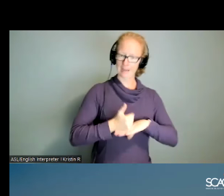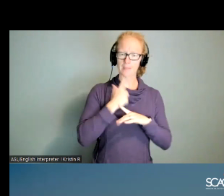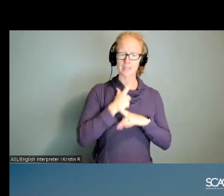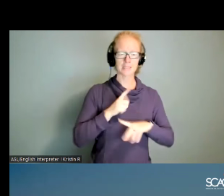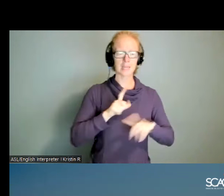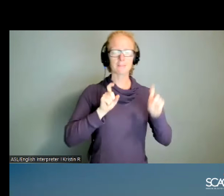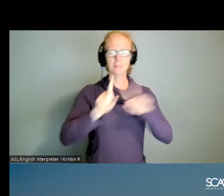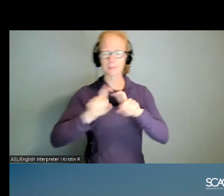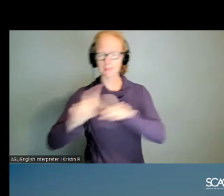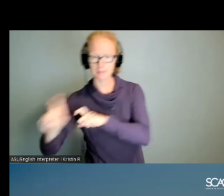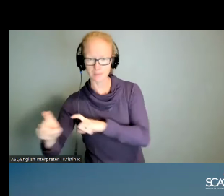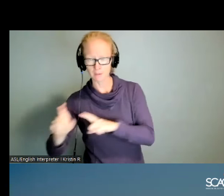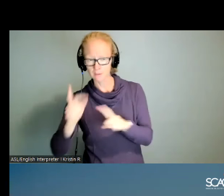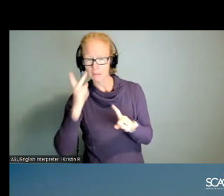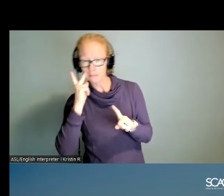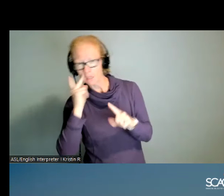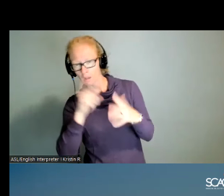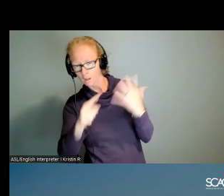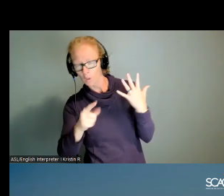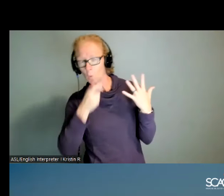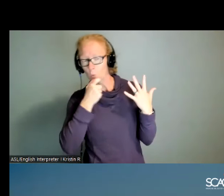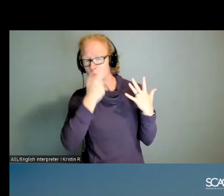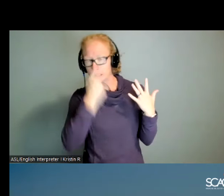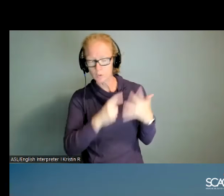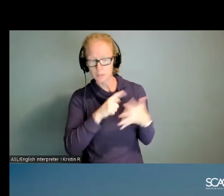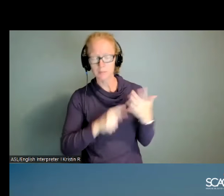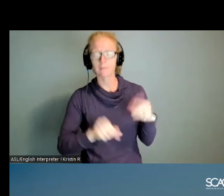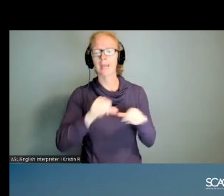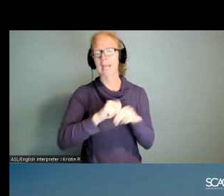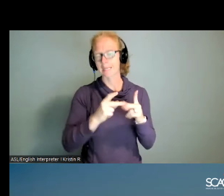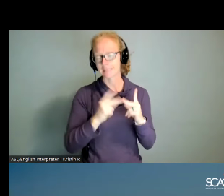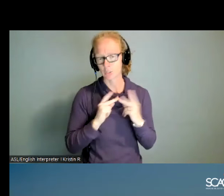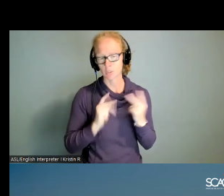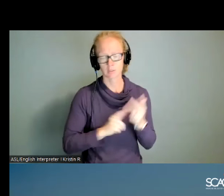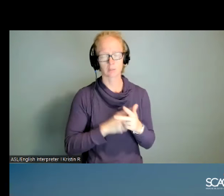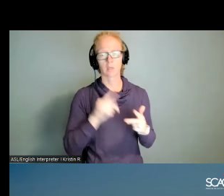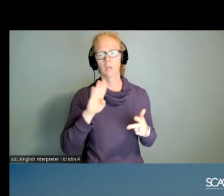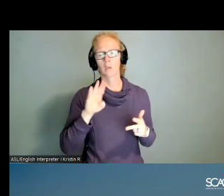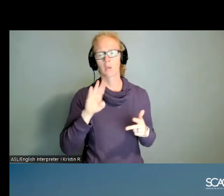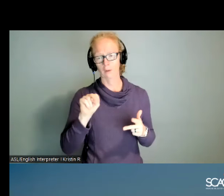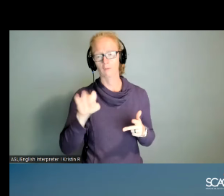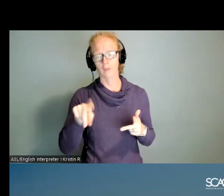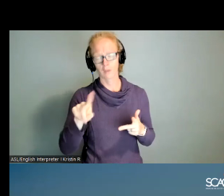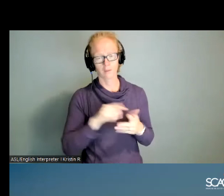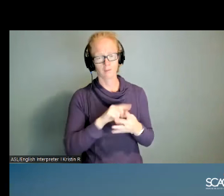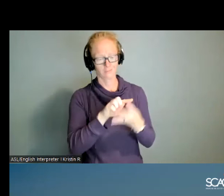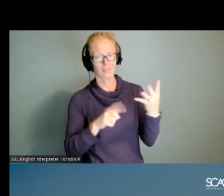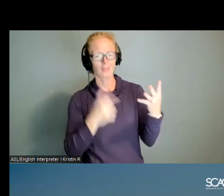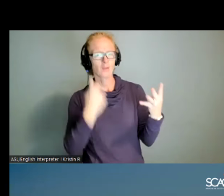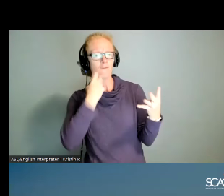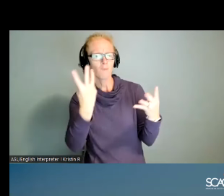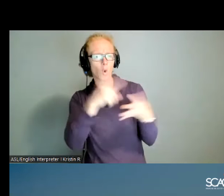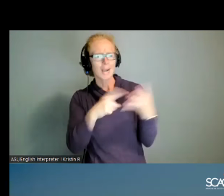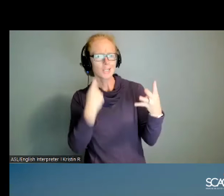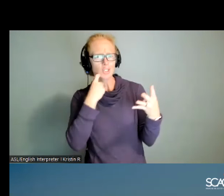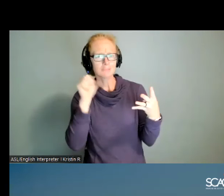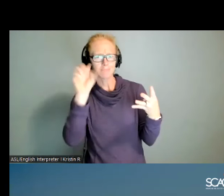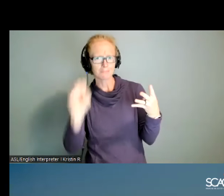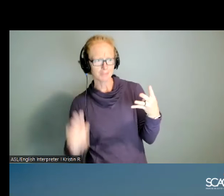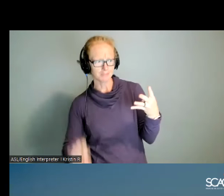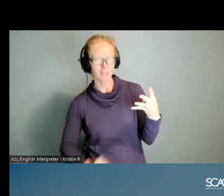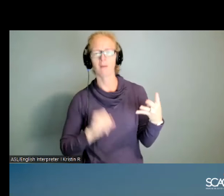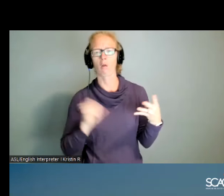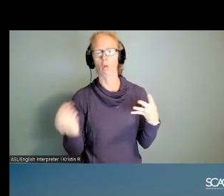the land use categories that we were interested in, which were the gas stations, brownfields, retail, commercial, and golf courses. So once we had done